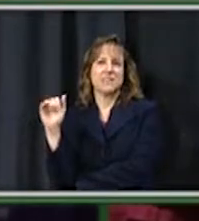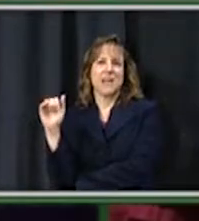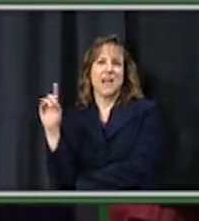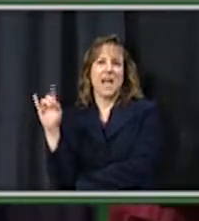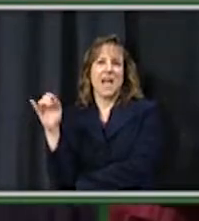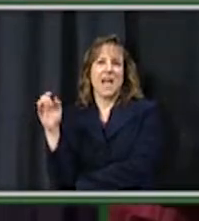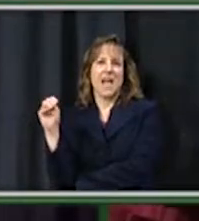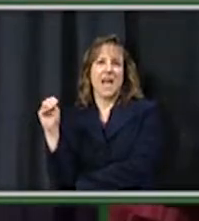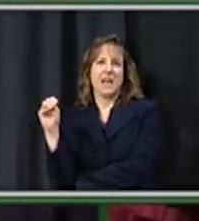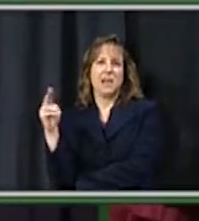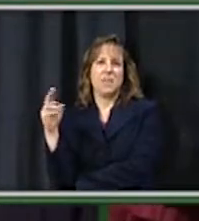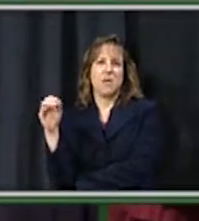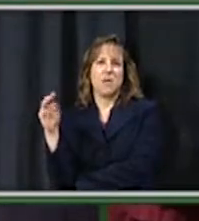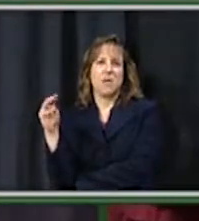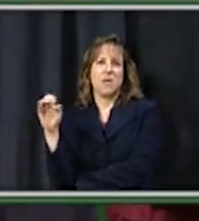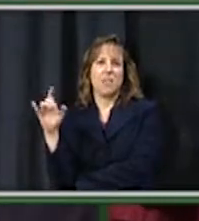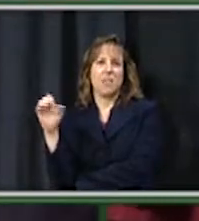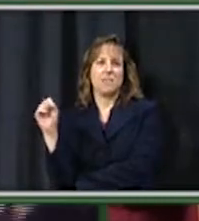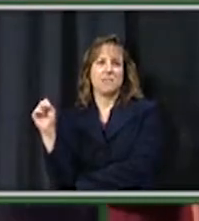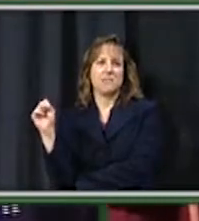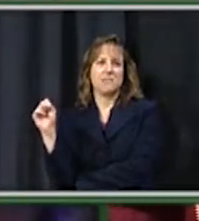Adam Ogus.